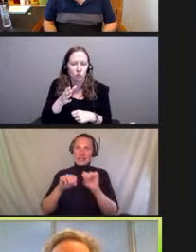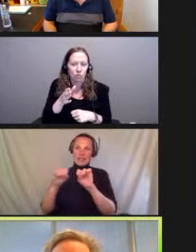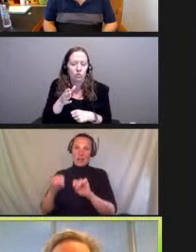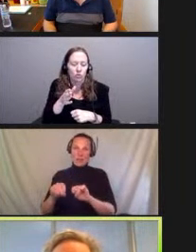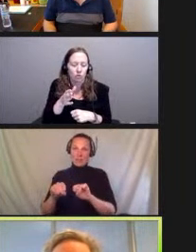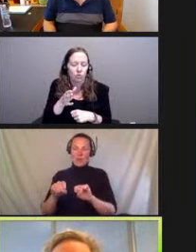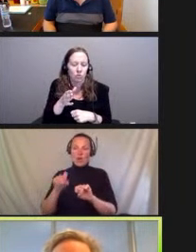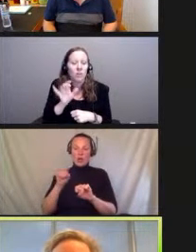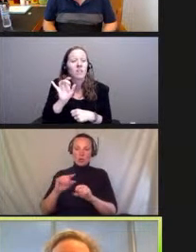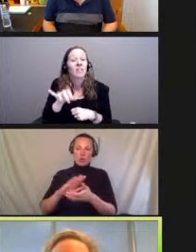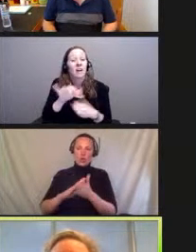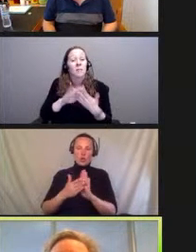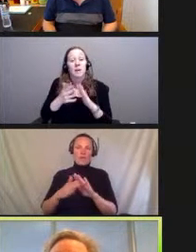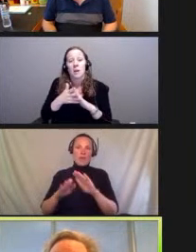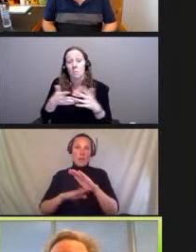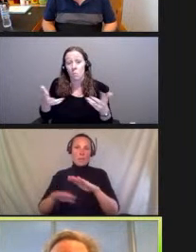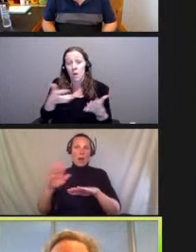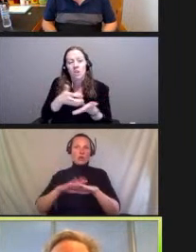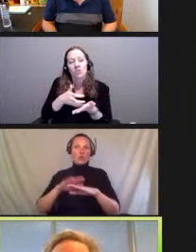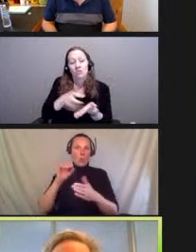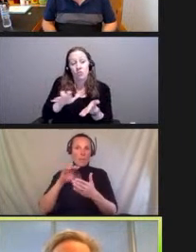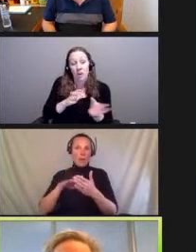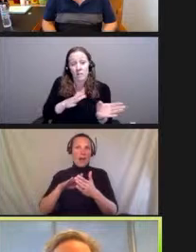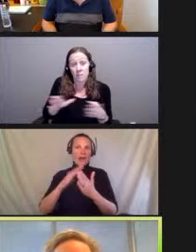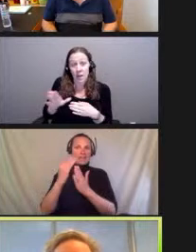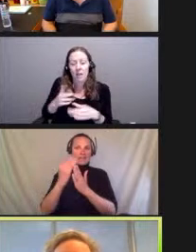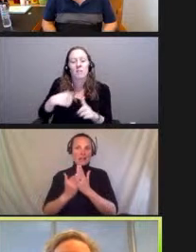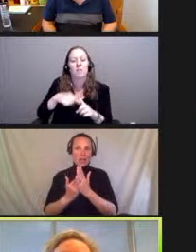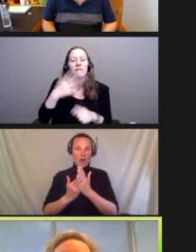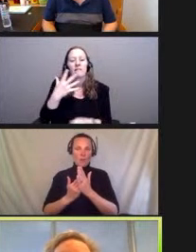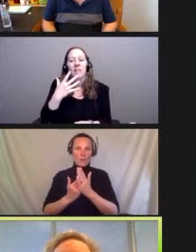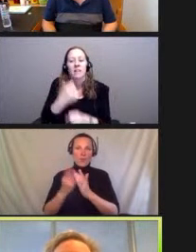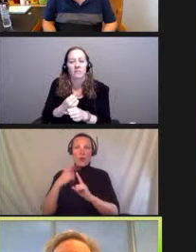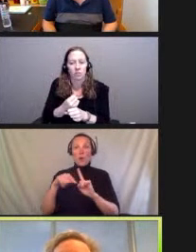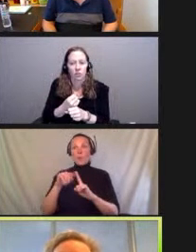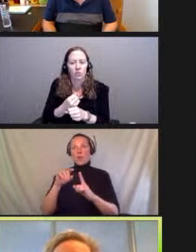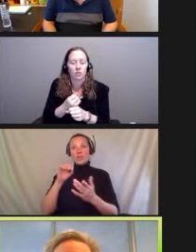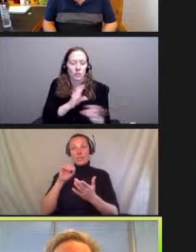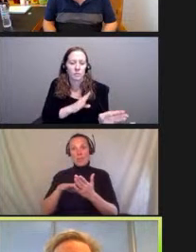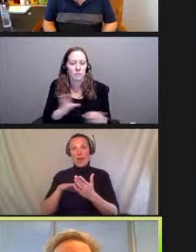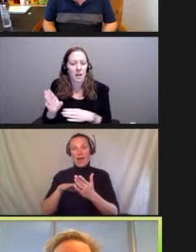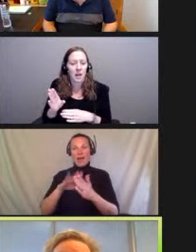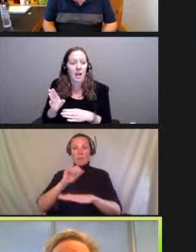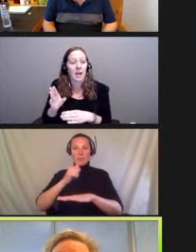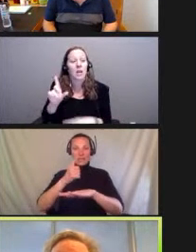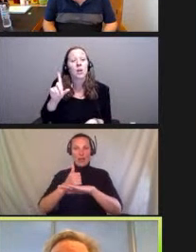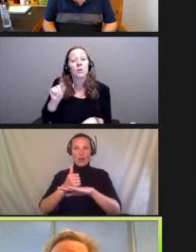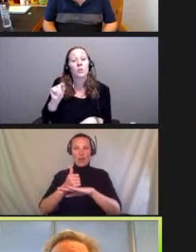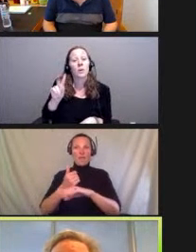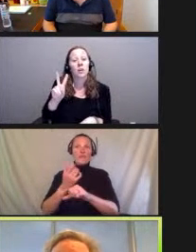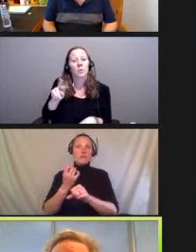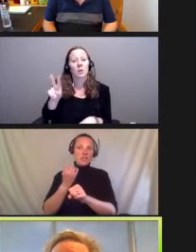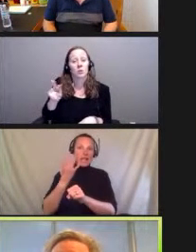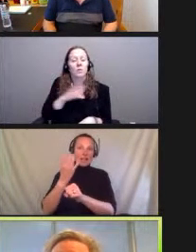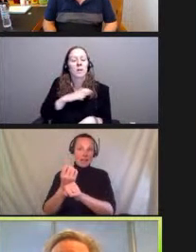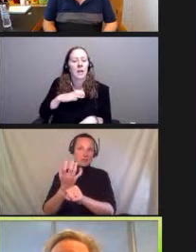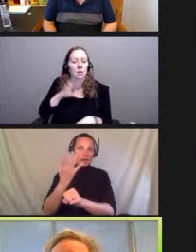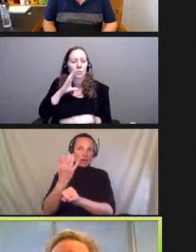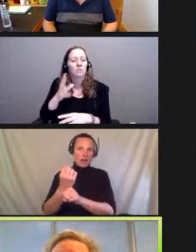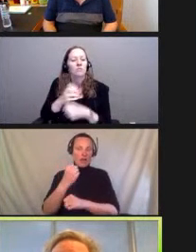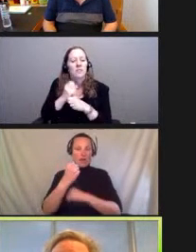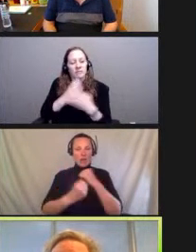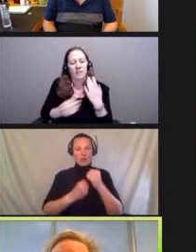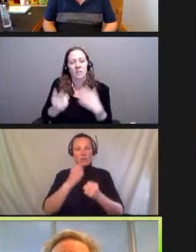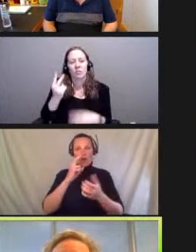draft waste plan and the 5-year implementation plan. In early 2022, Council will receive the Phase 3